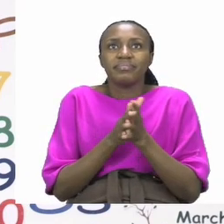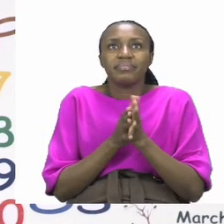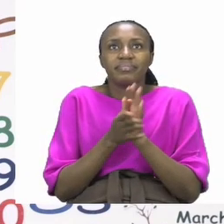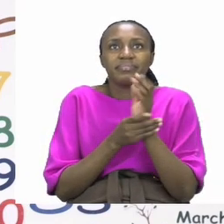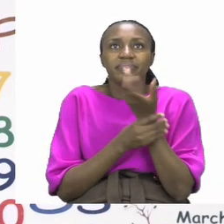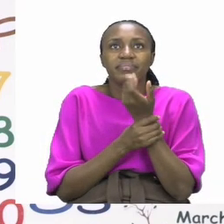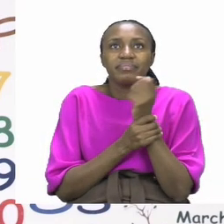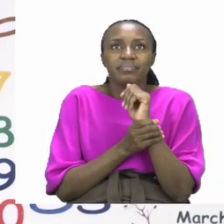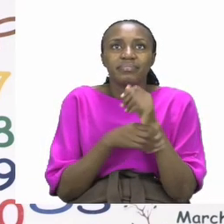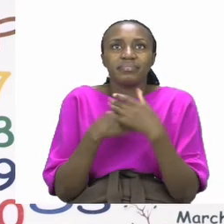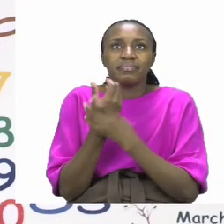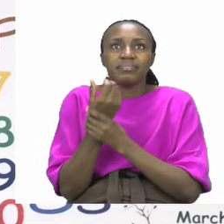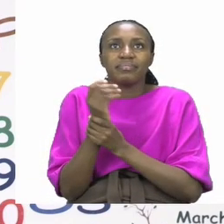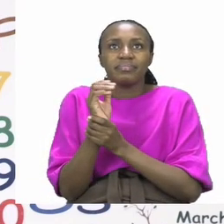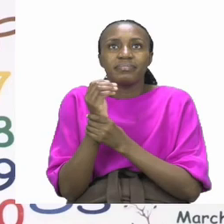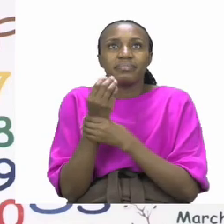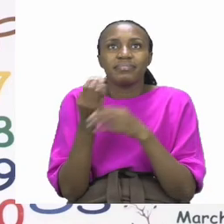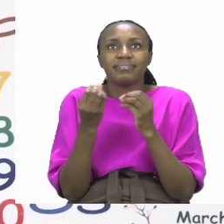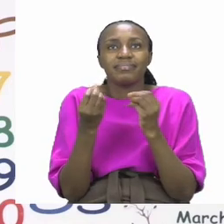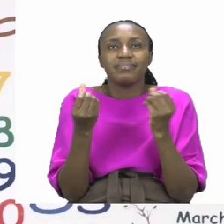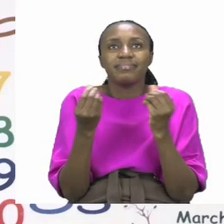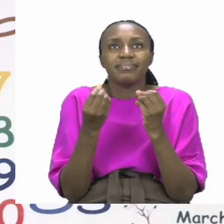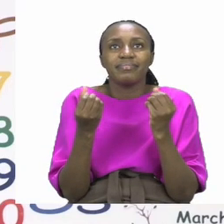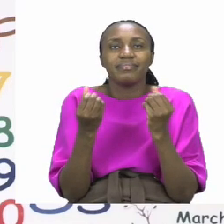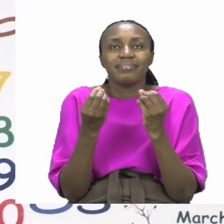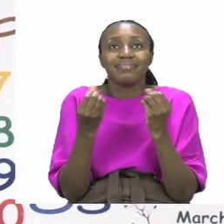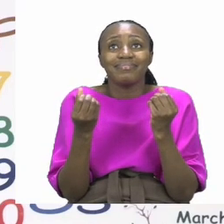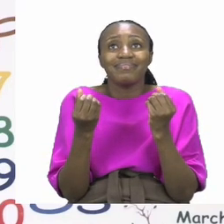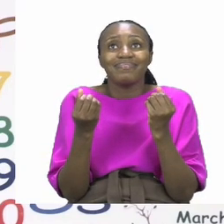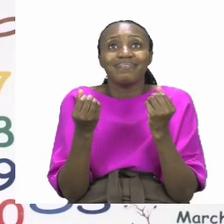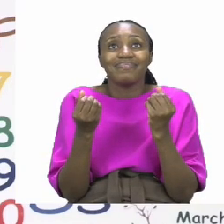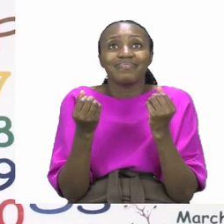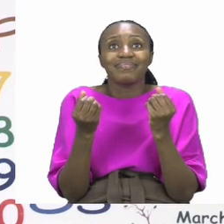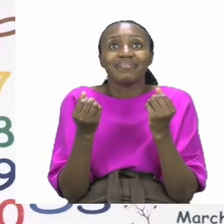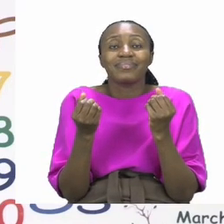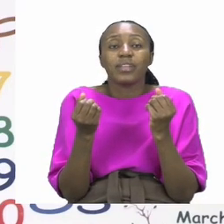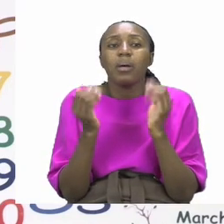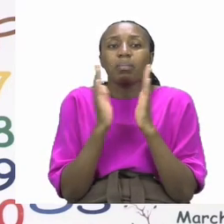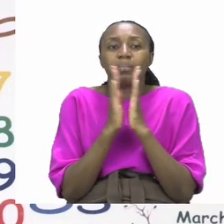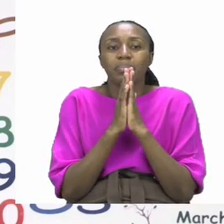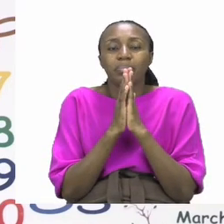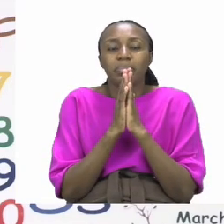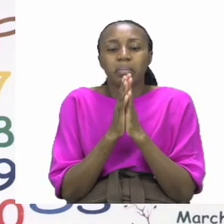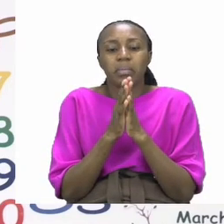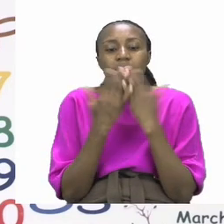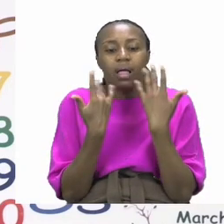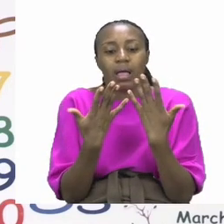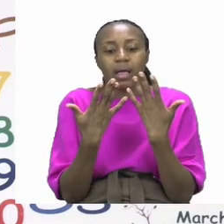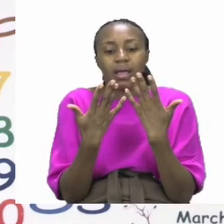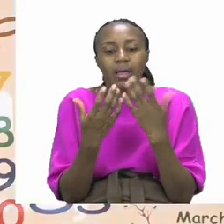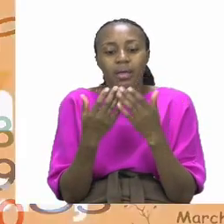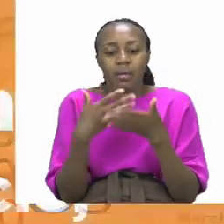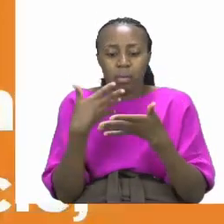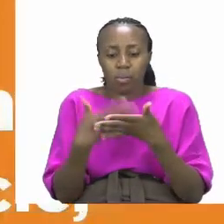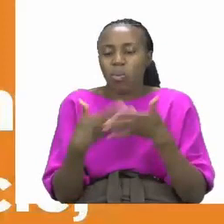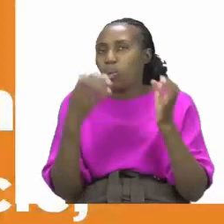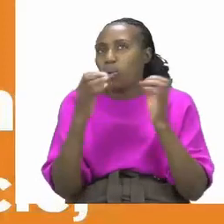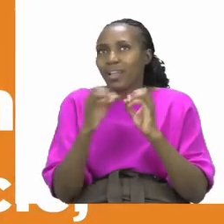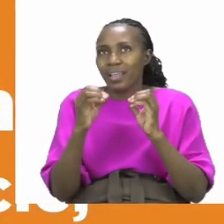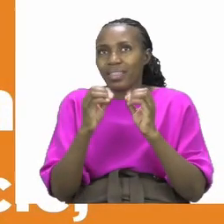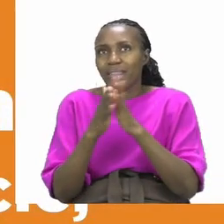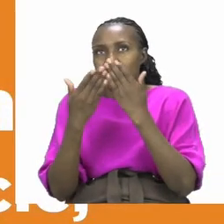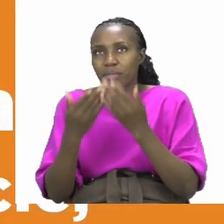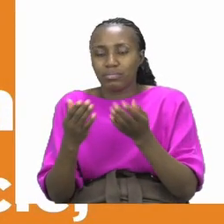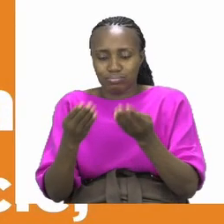on our wrists, and our fingertips too. Make sure your hands are dry before you touch anything else.